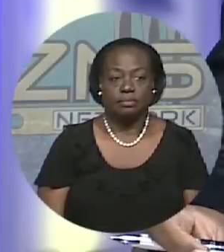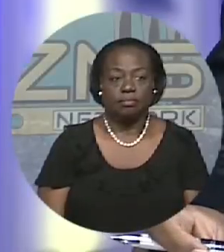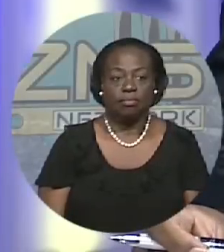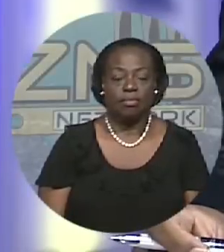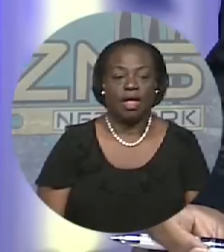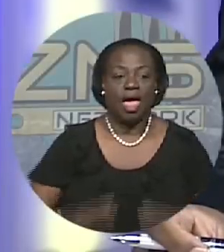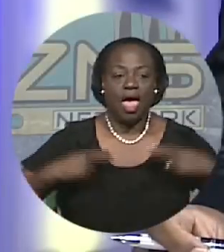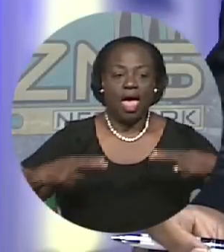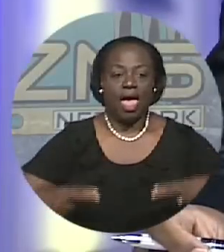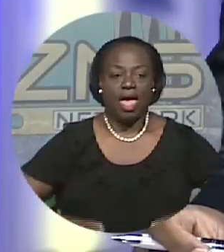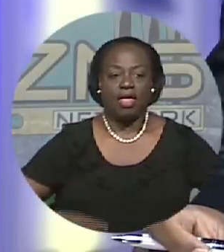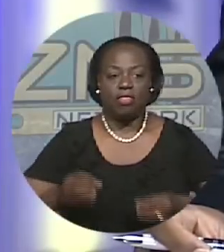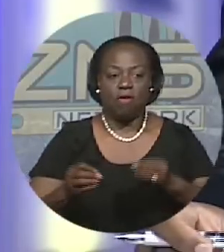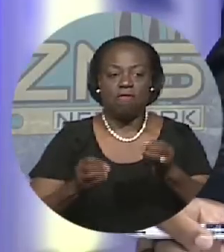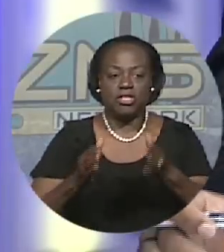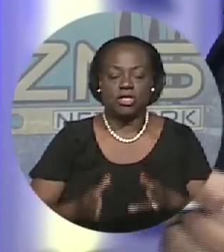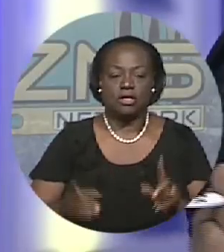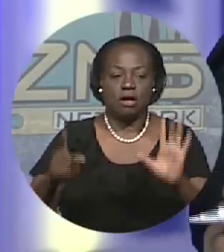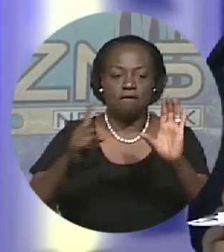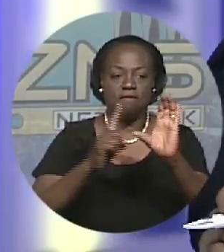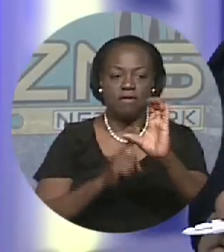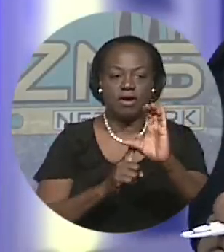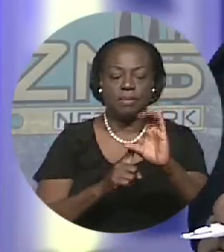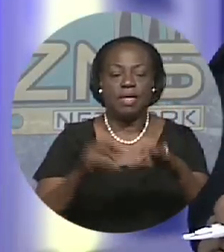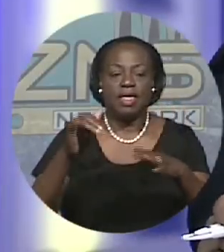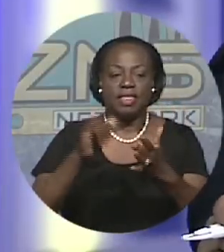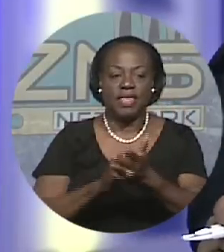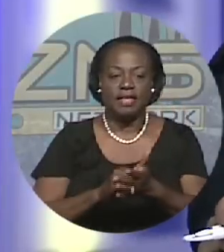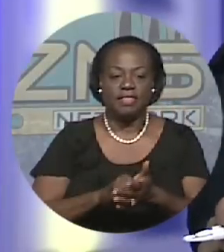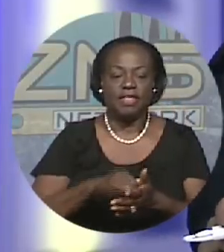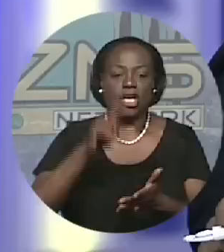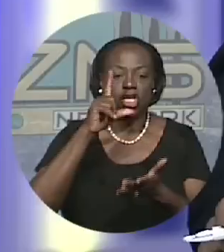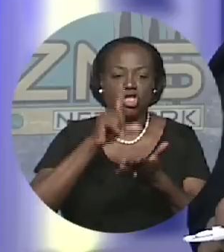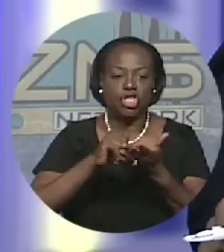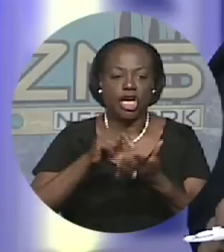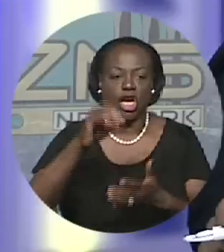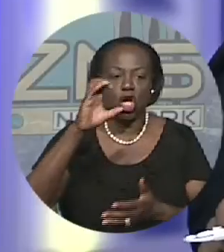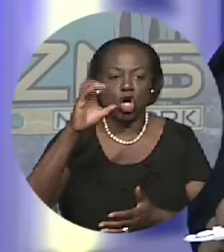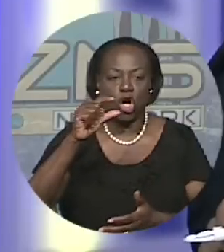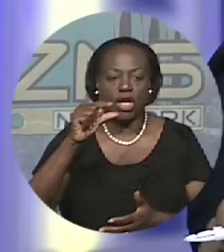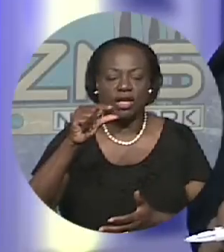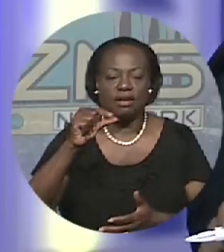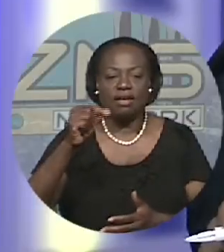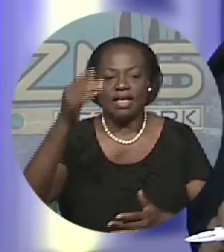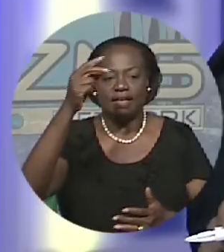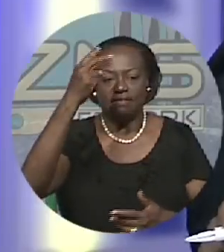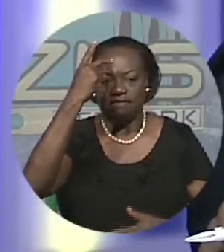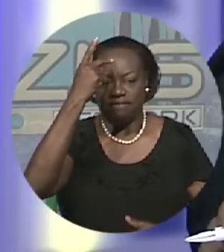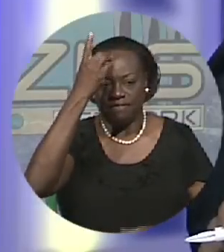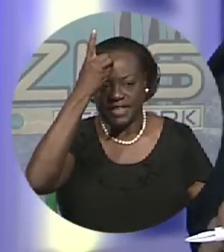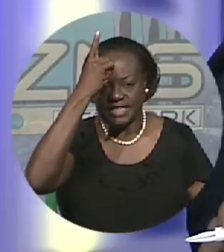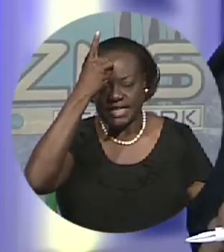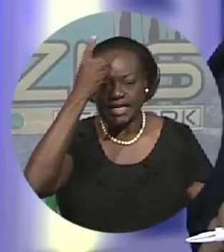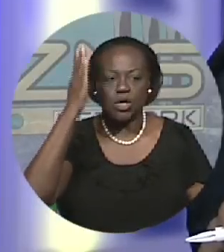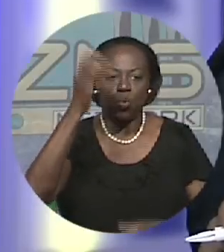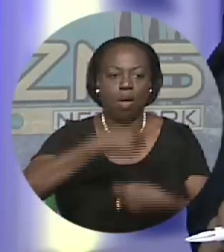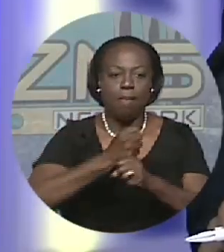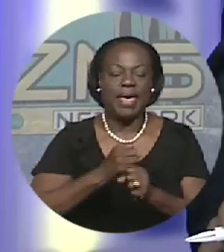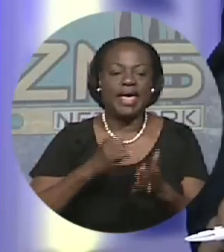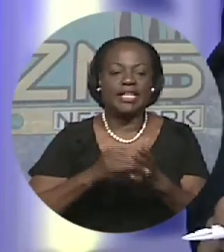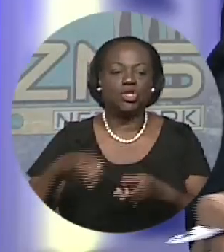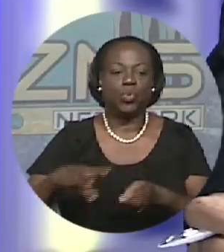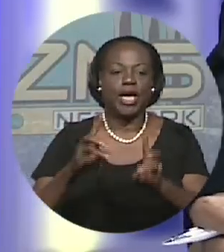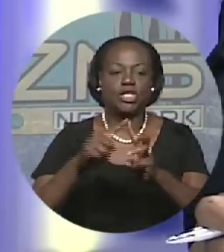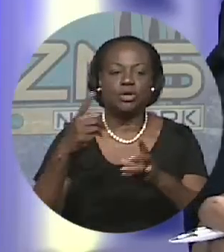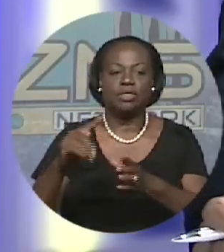Health officials have confirmed that the debilitating mosquito-borne chikungunya virus will make its way to the Bahamas. However, Minister of Health Dr. Perry Gomez